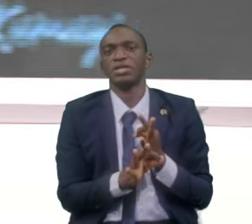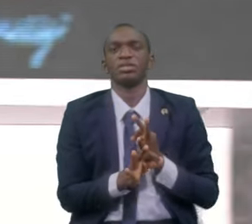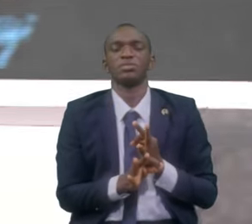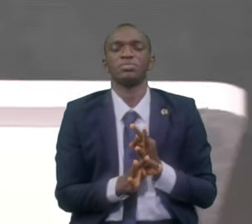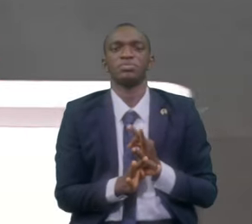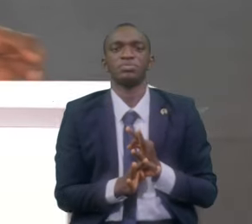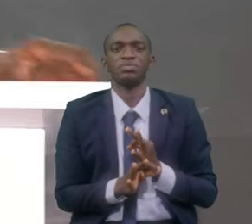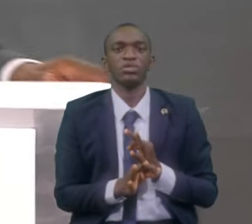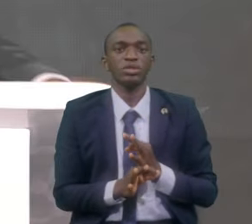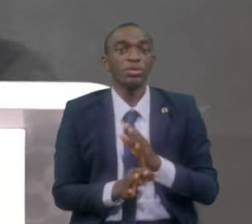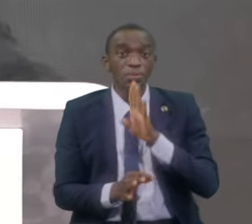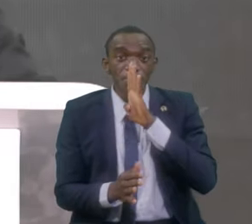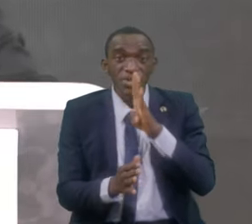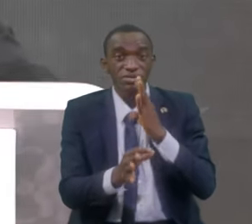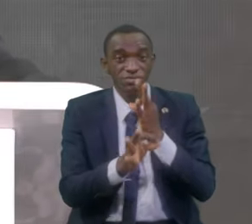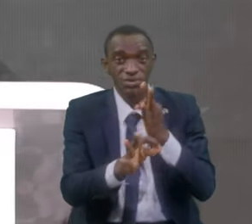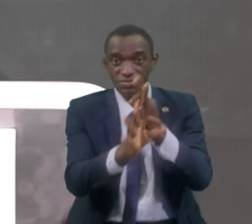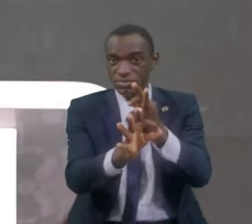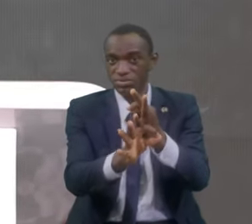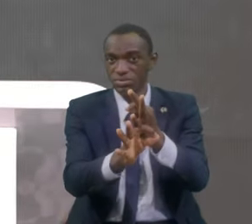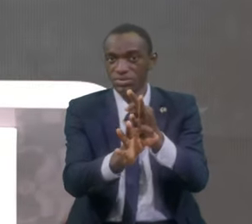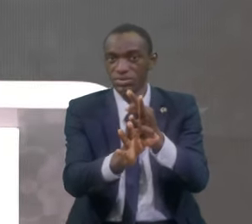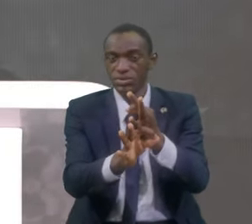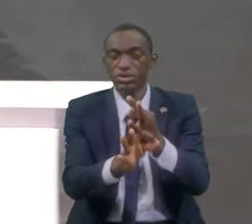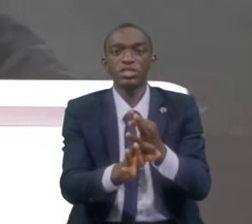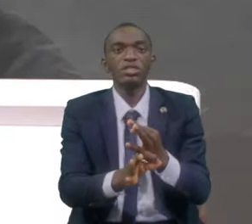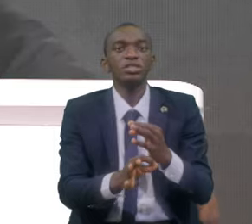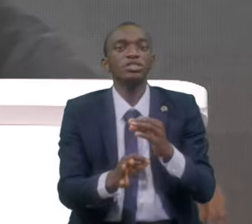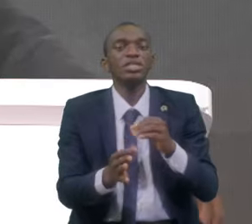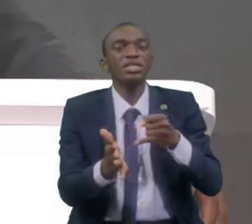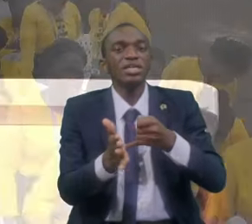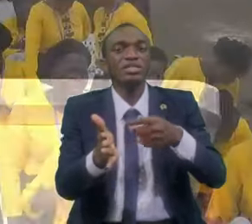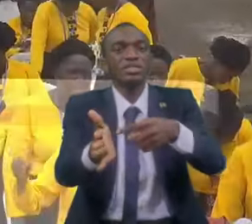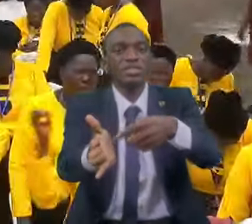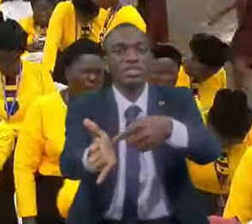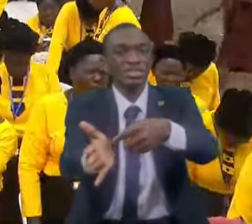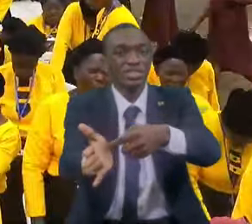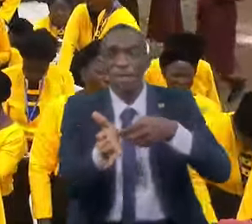Be faithful. A man's faithfulness